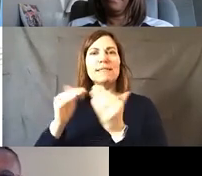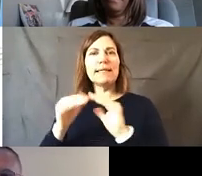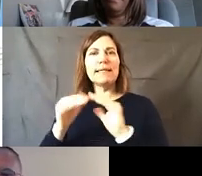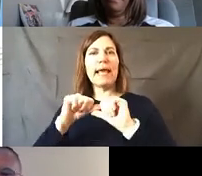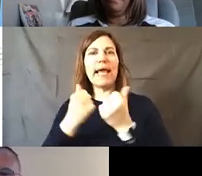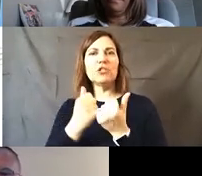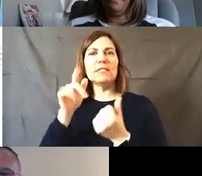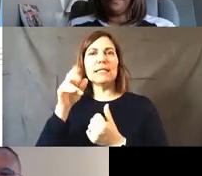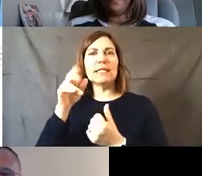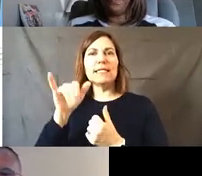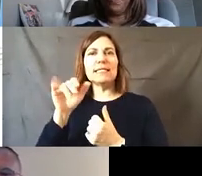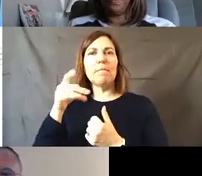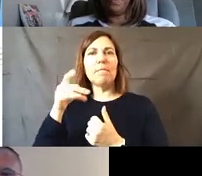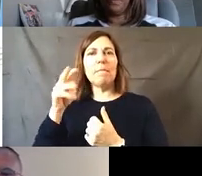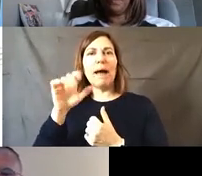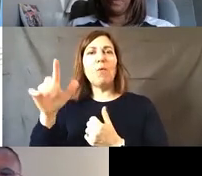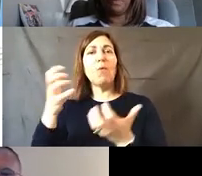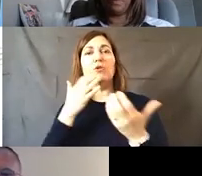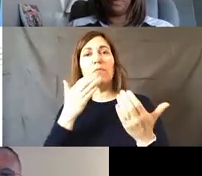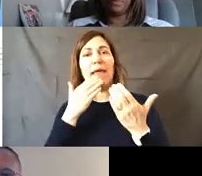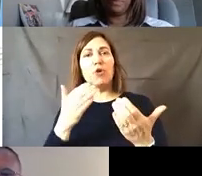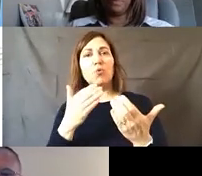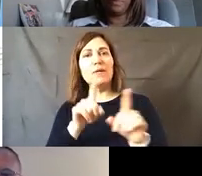as well, too.